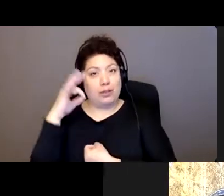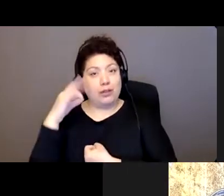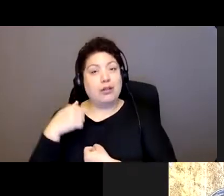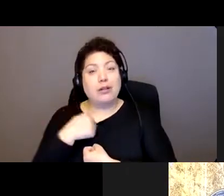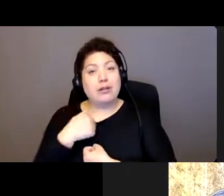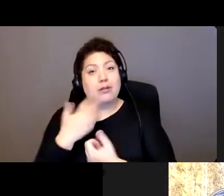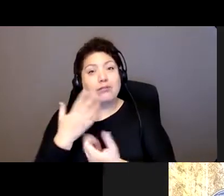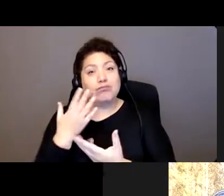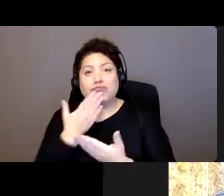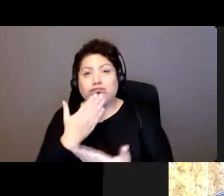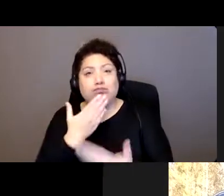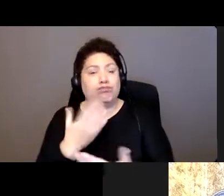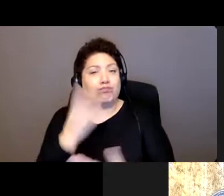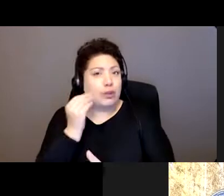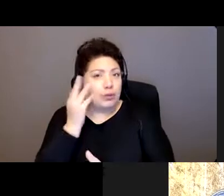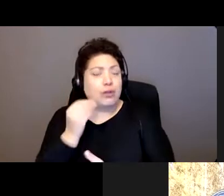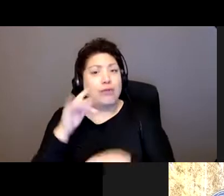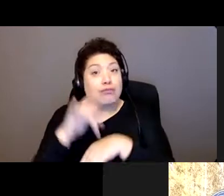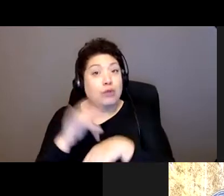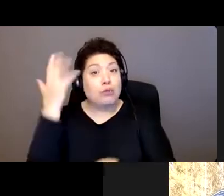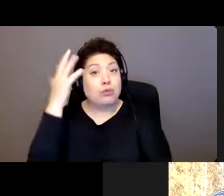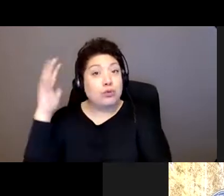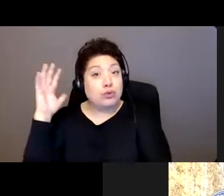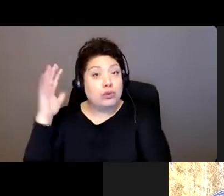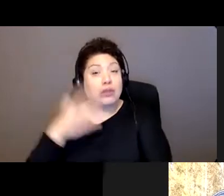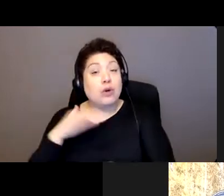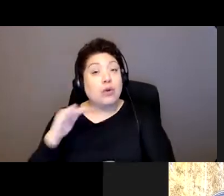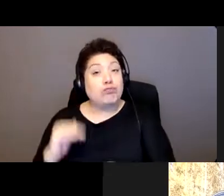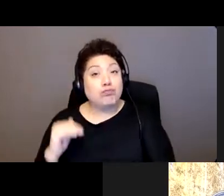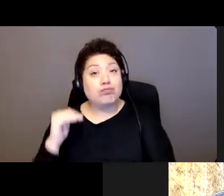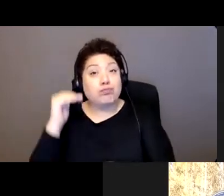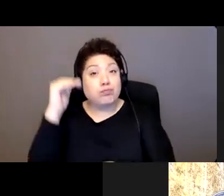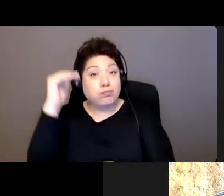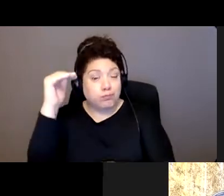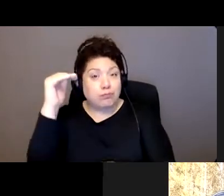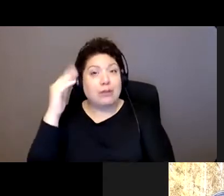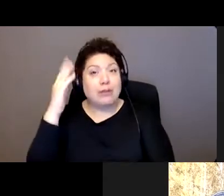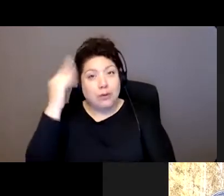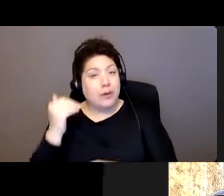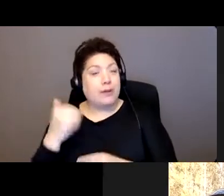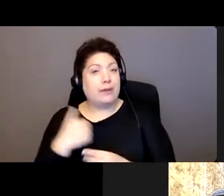up in the bush where I grew up, because that gave a lot of